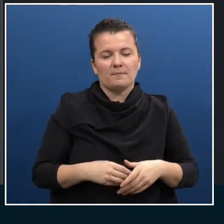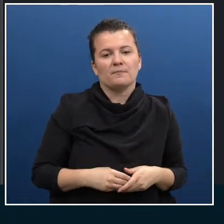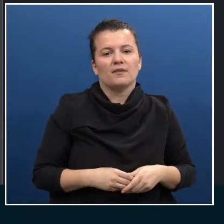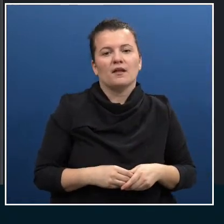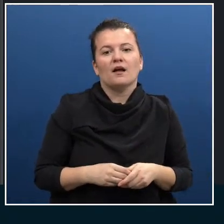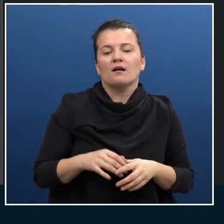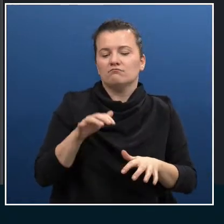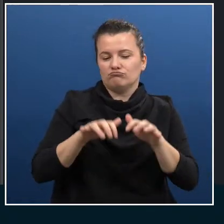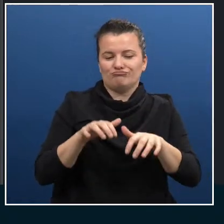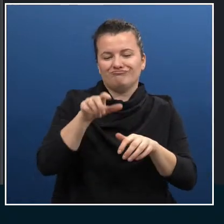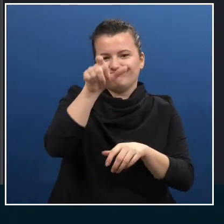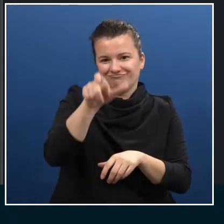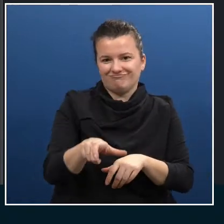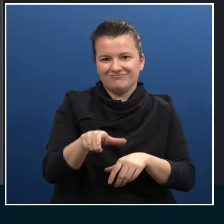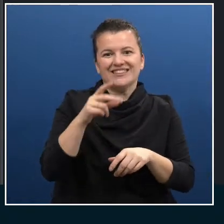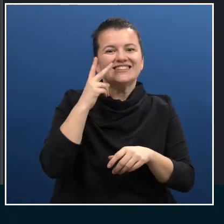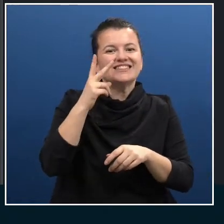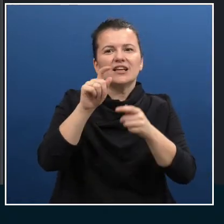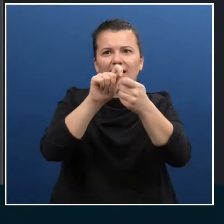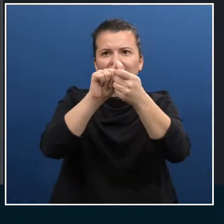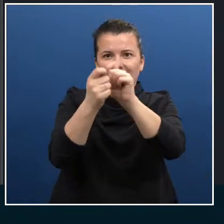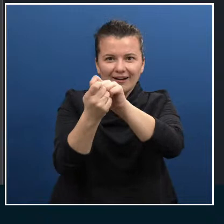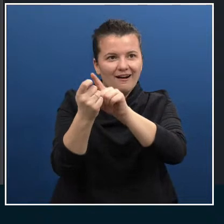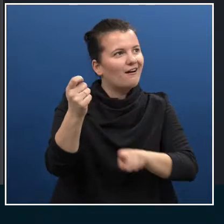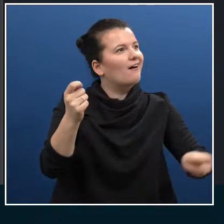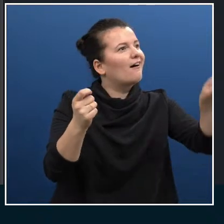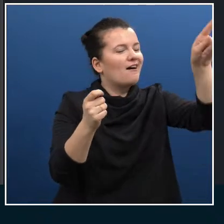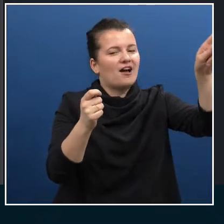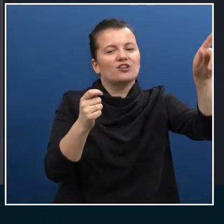it changed for to 9